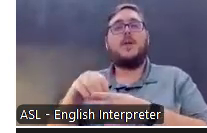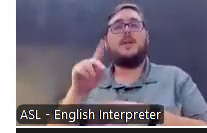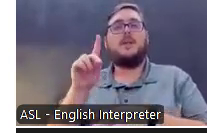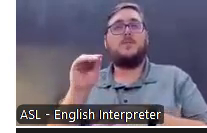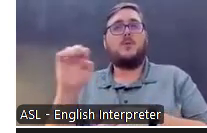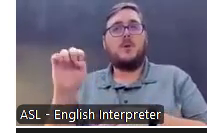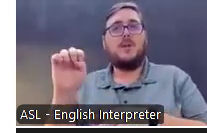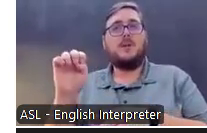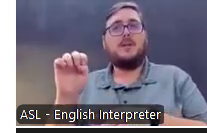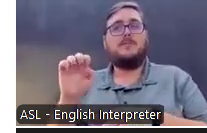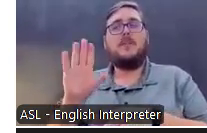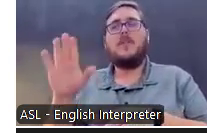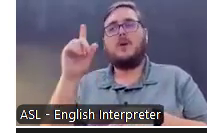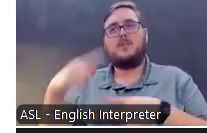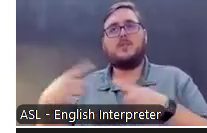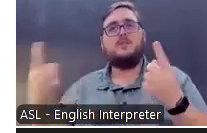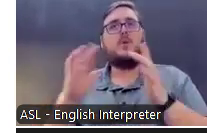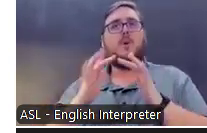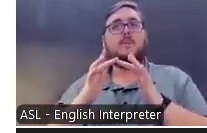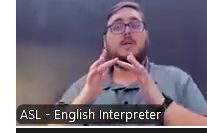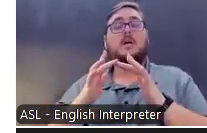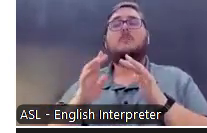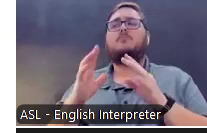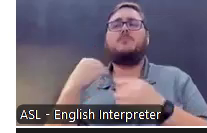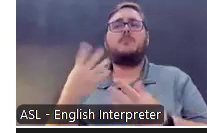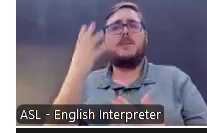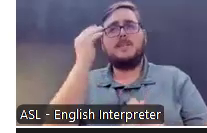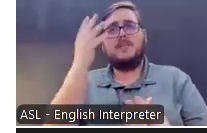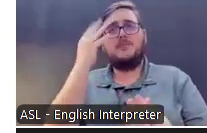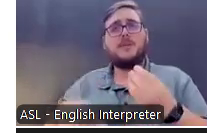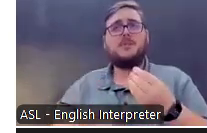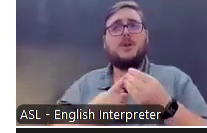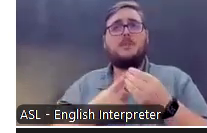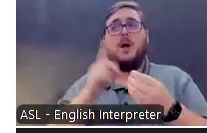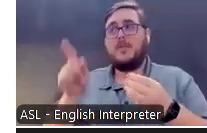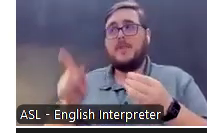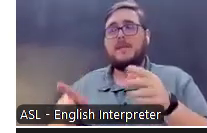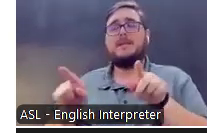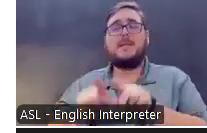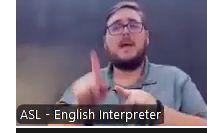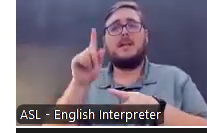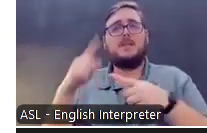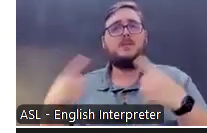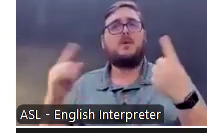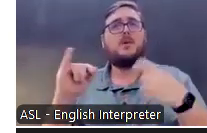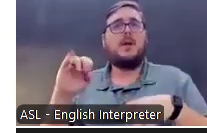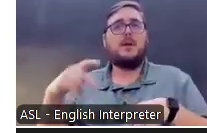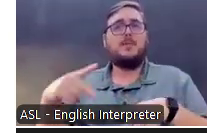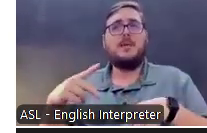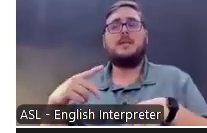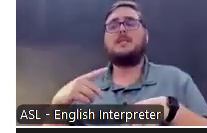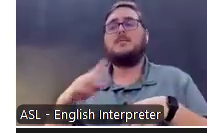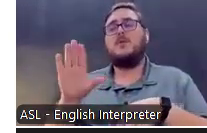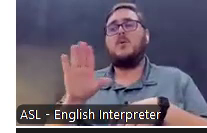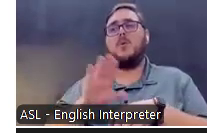which has information about these and facilitated IEPs that I mentioned on the previous slide. And it has details,